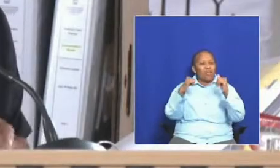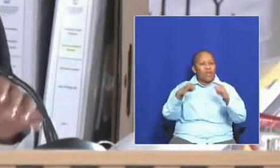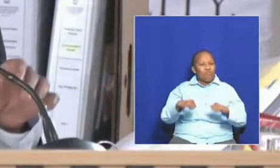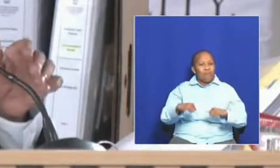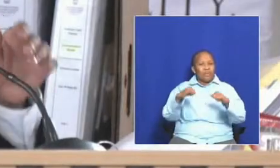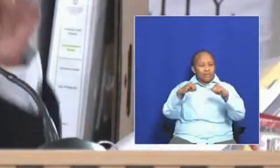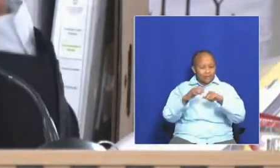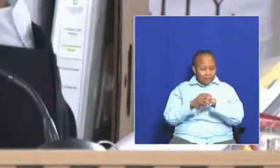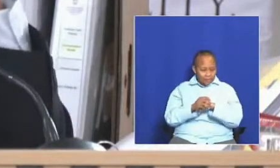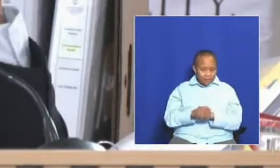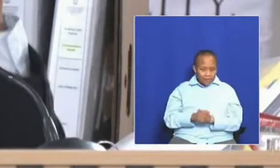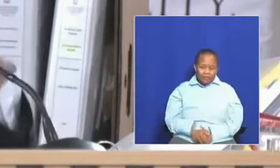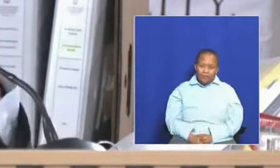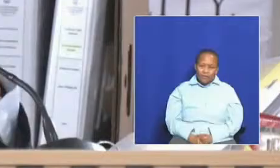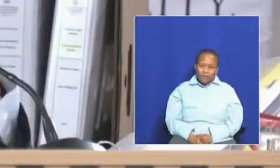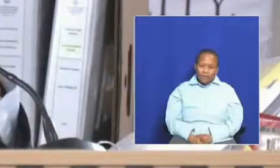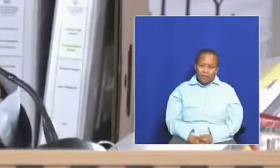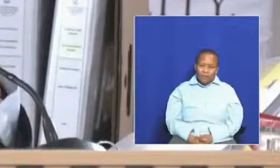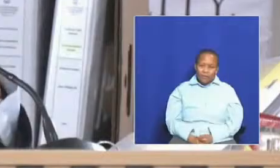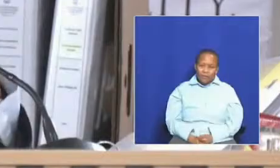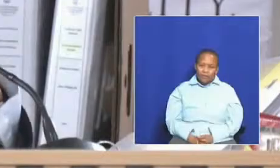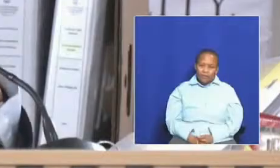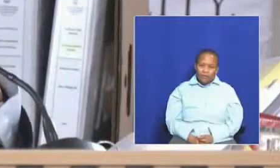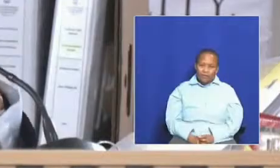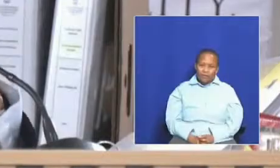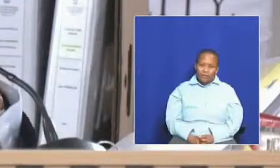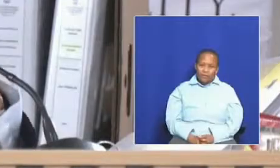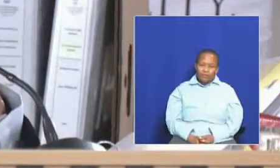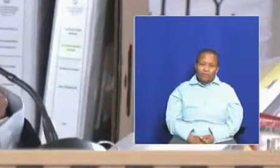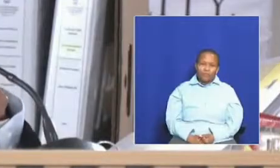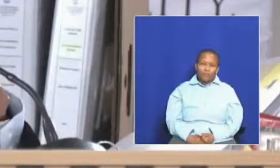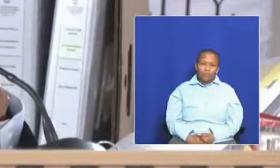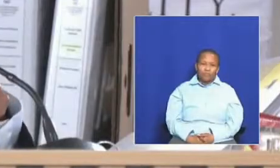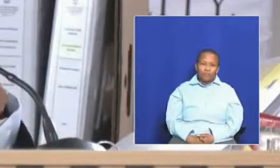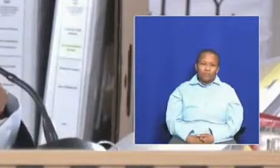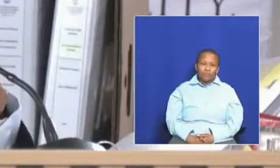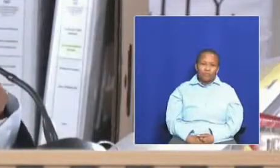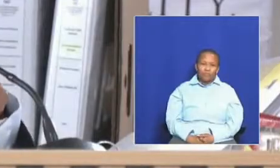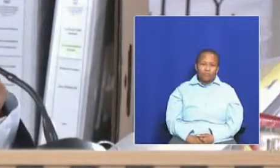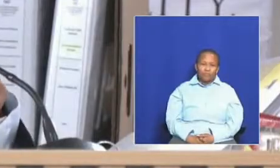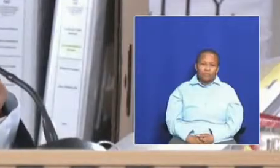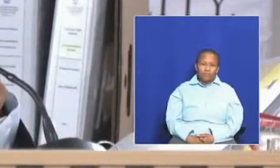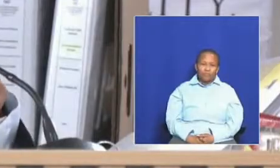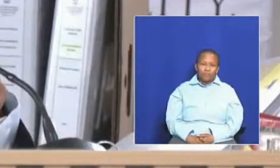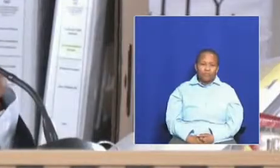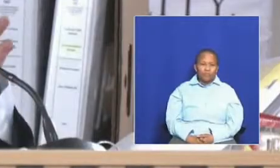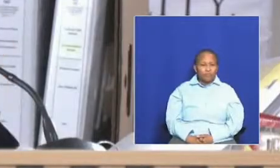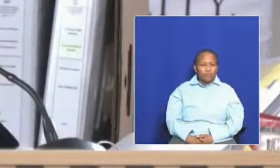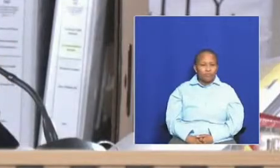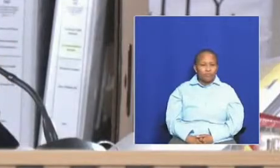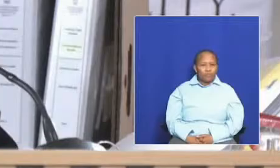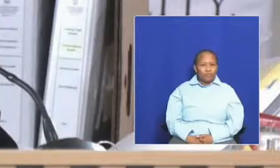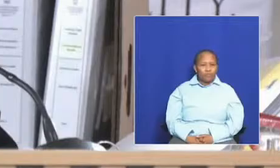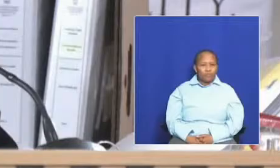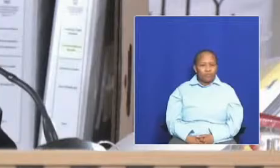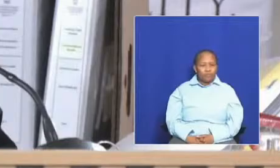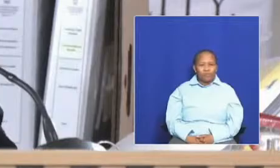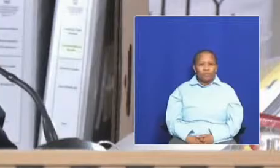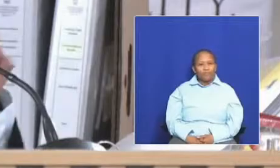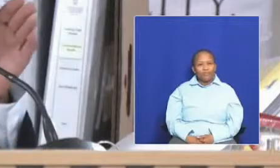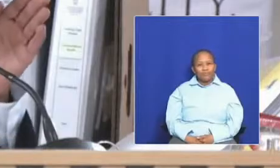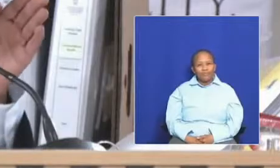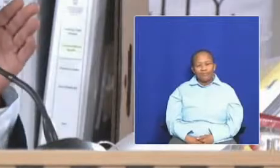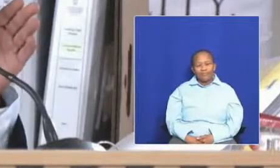Okay. Perhaps before then I ask you the question, just so to